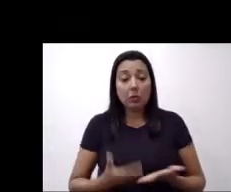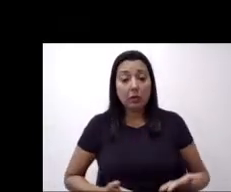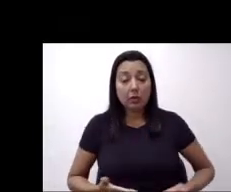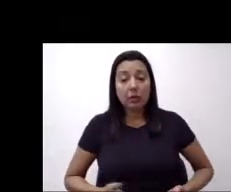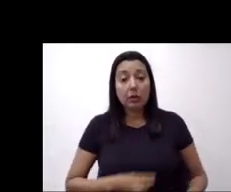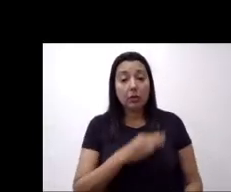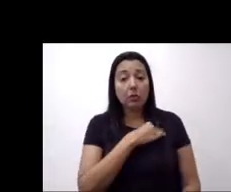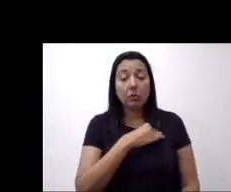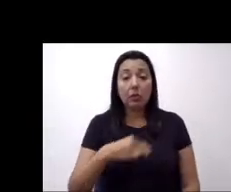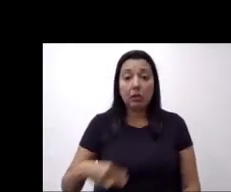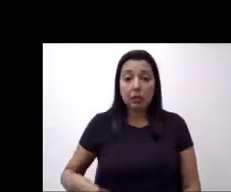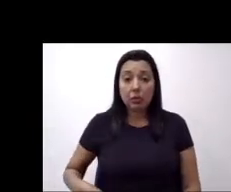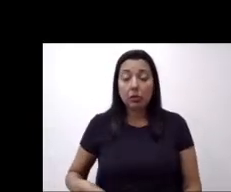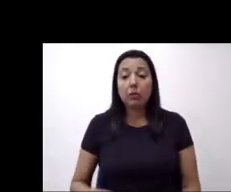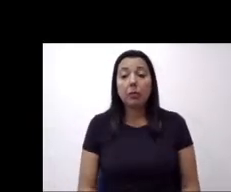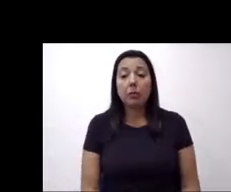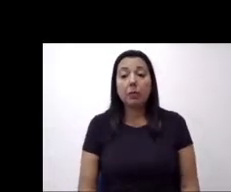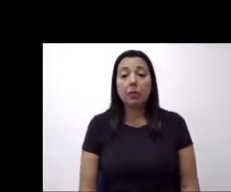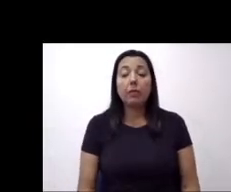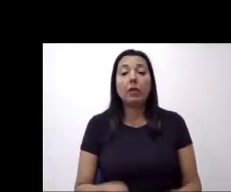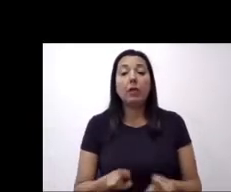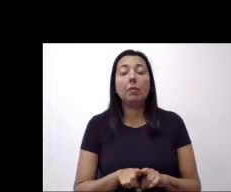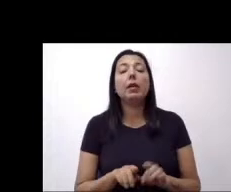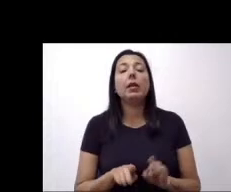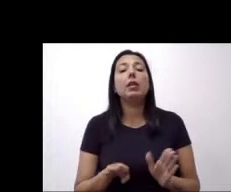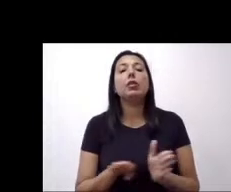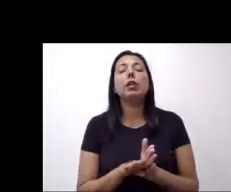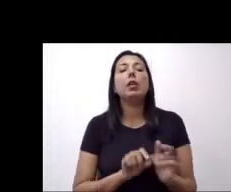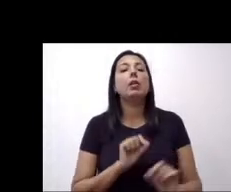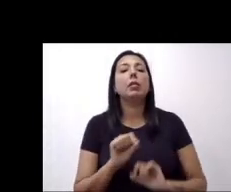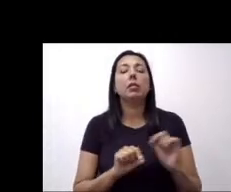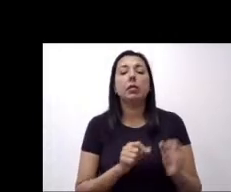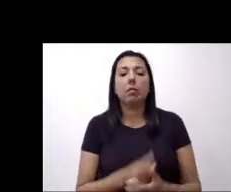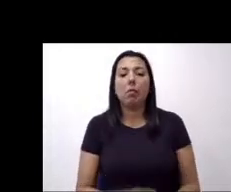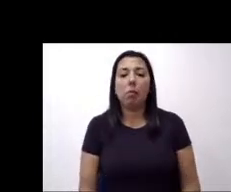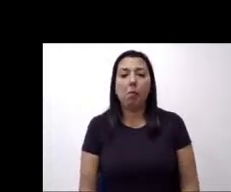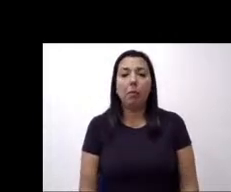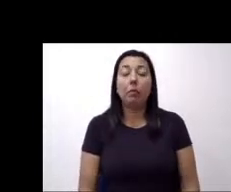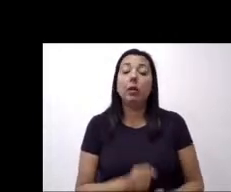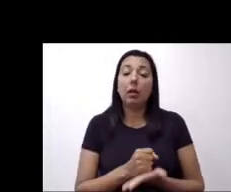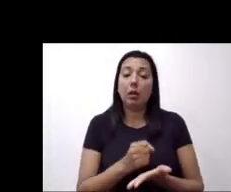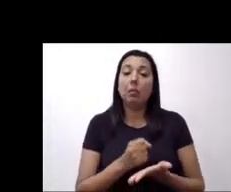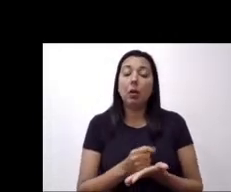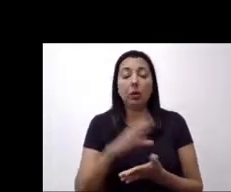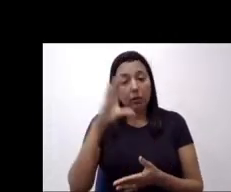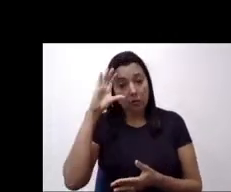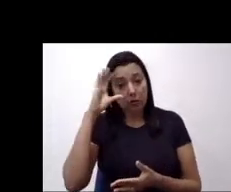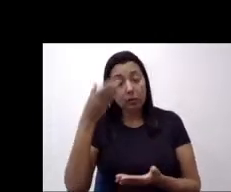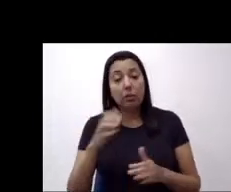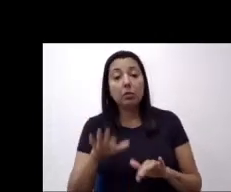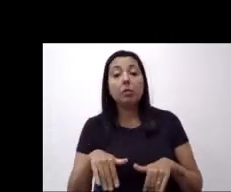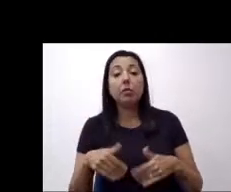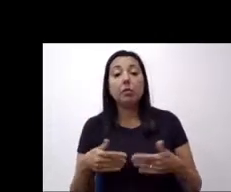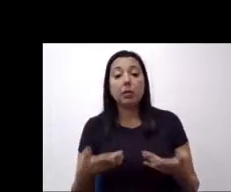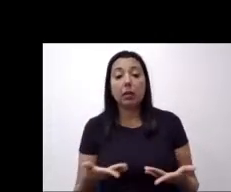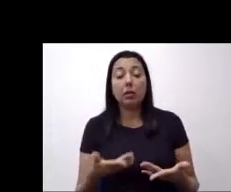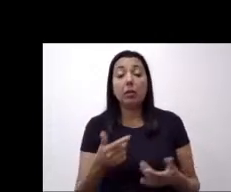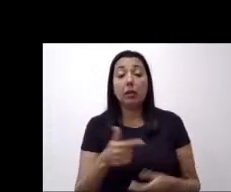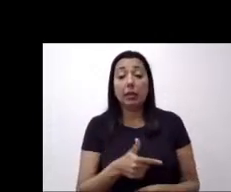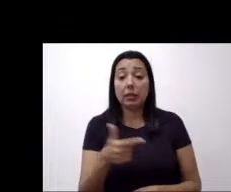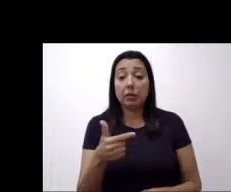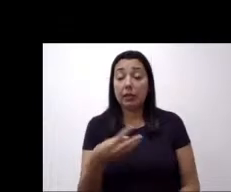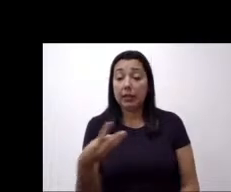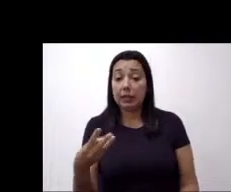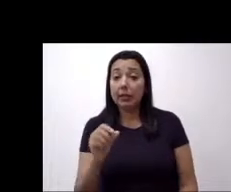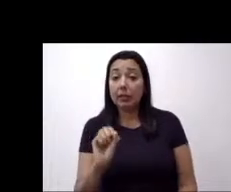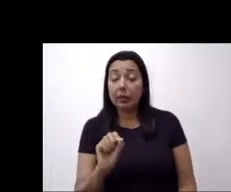they arrive to build this, to consolidate this solution. The second and the third solution was developed by